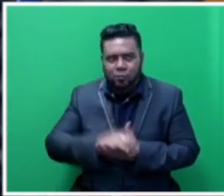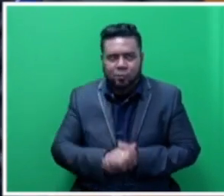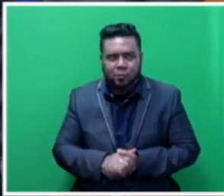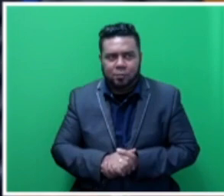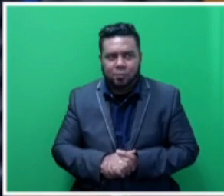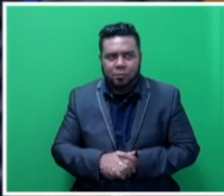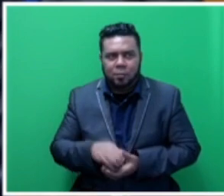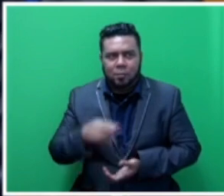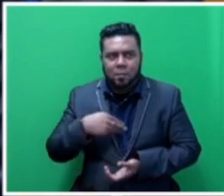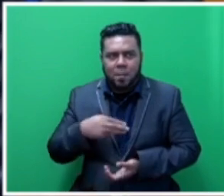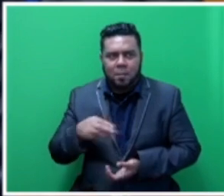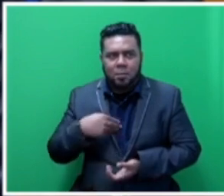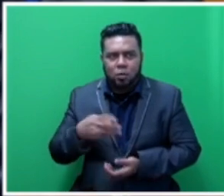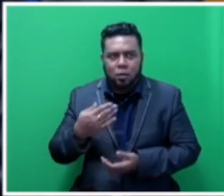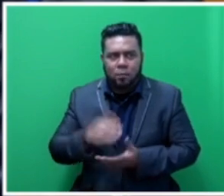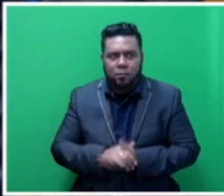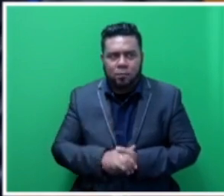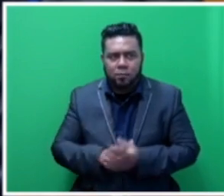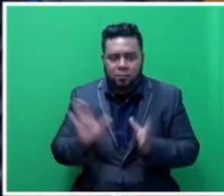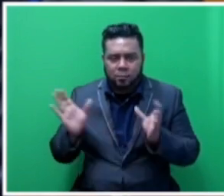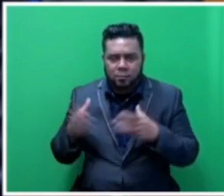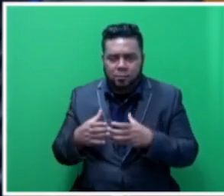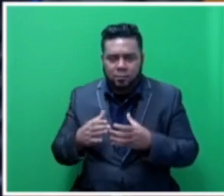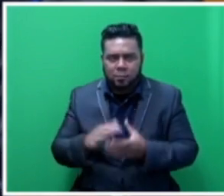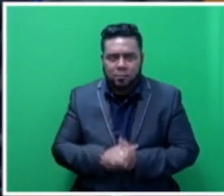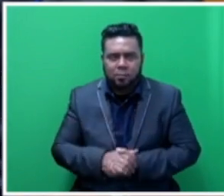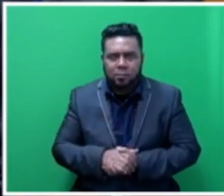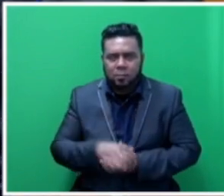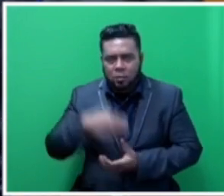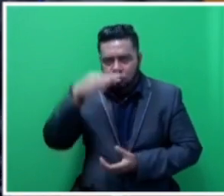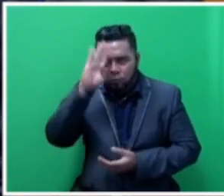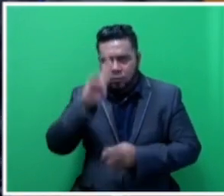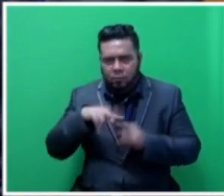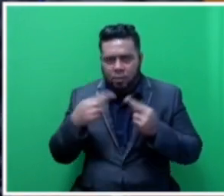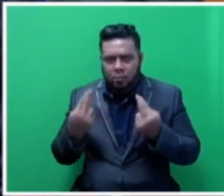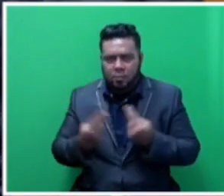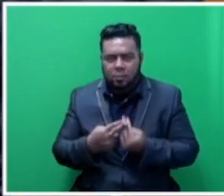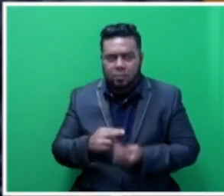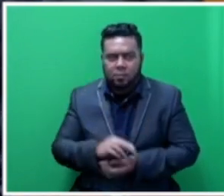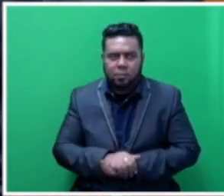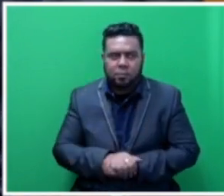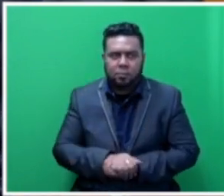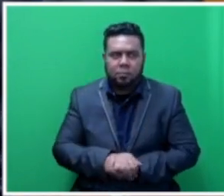members of the Wonowoturan.